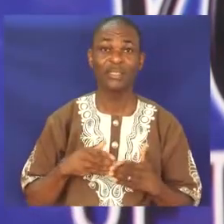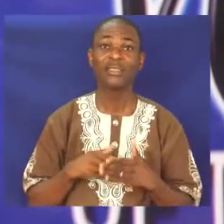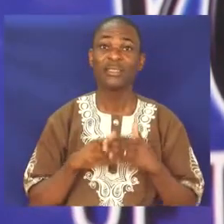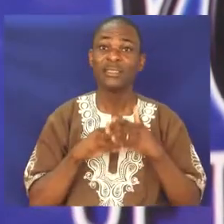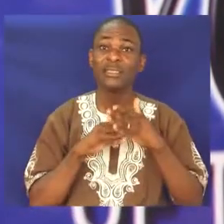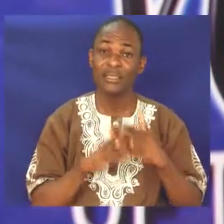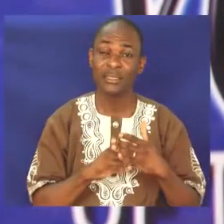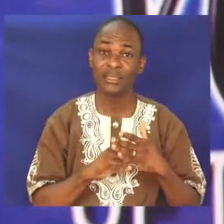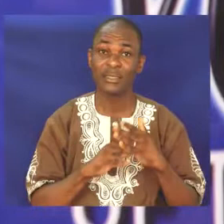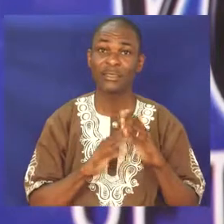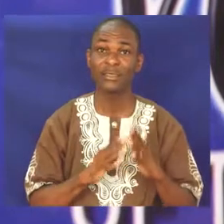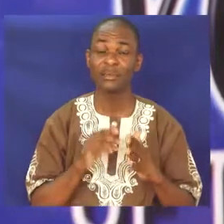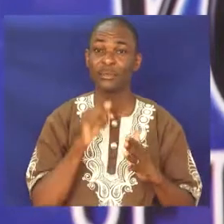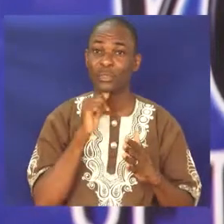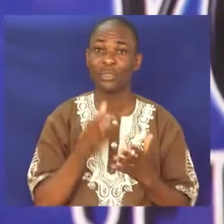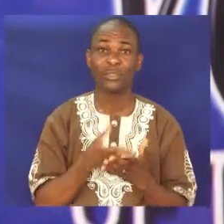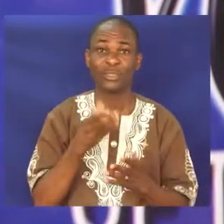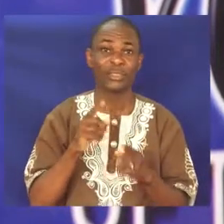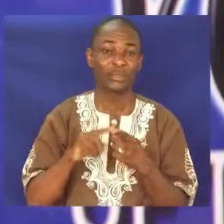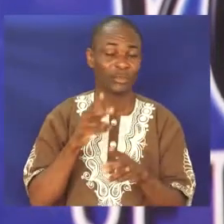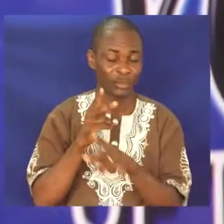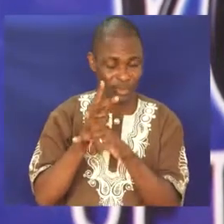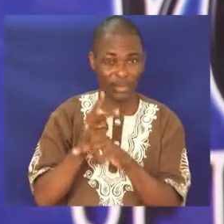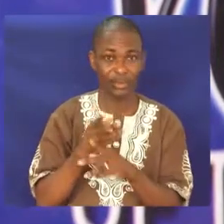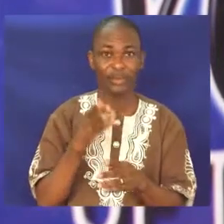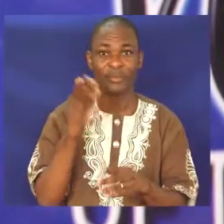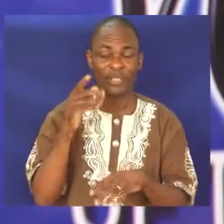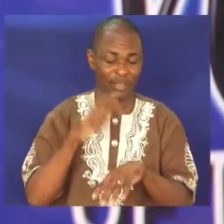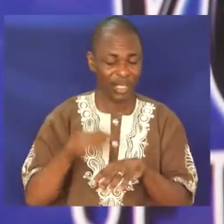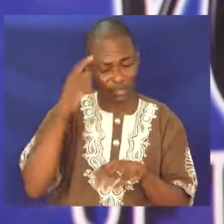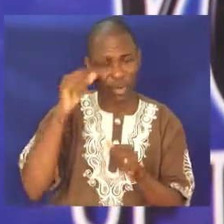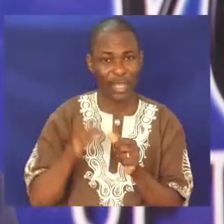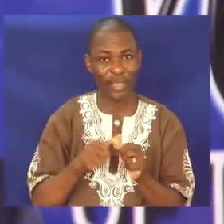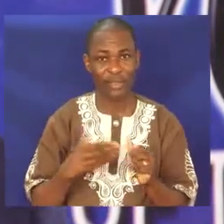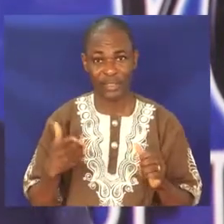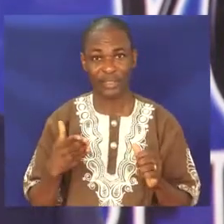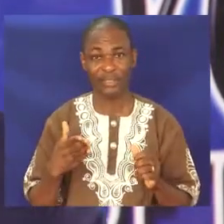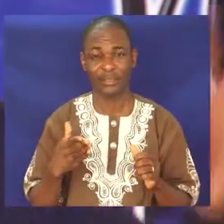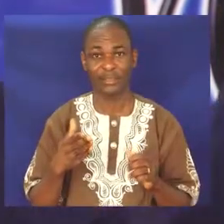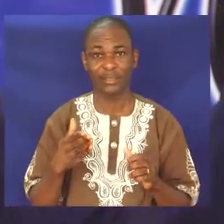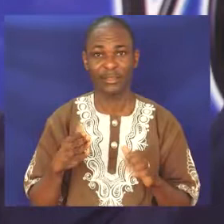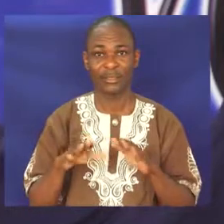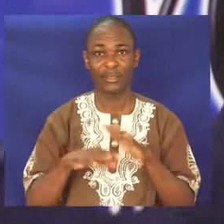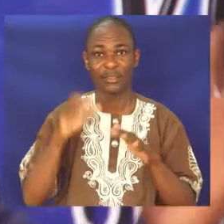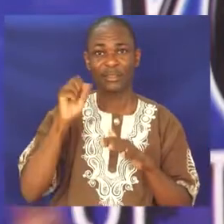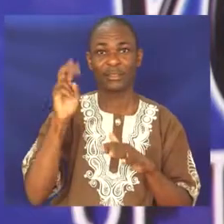not possessions. And there is time for everything under the sun. Your man are not a kufuado, a